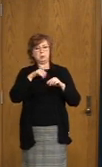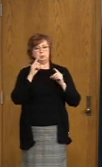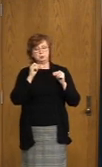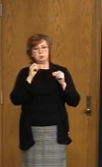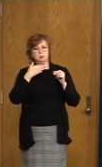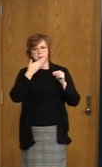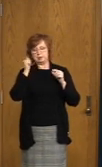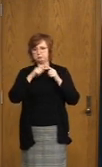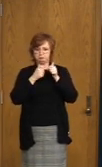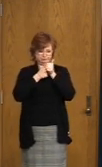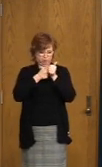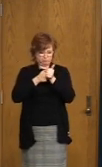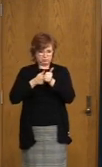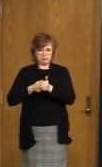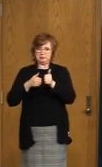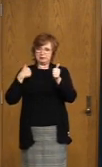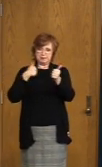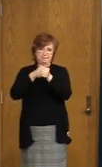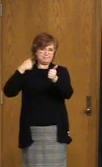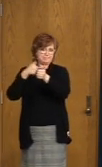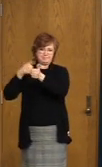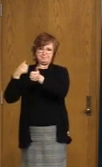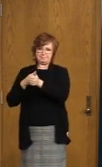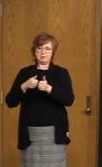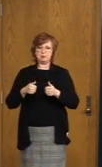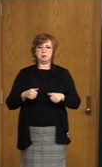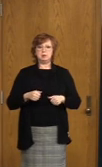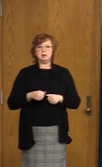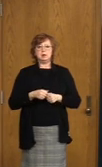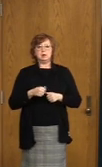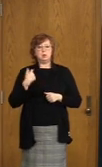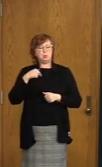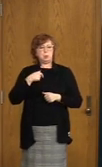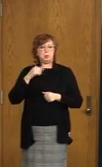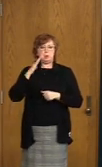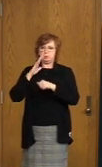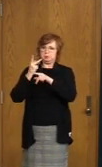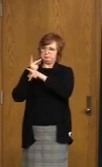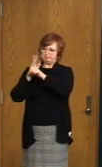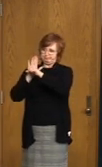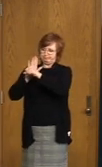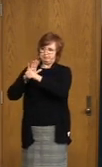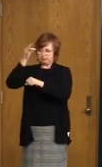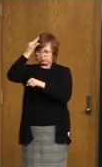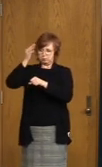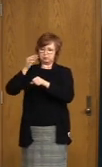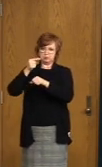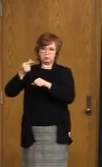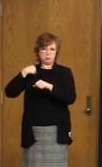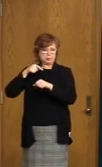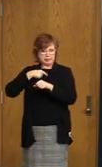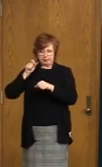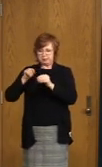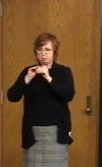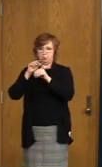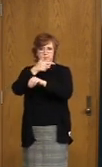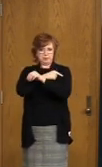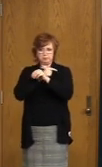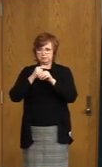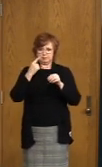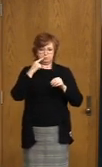the federal government to do everything that they can to deliver more vaccines to Saskatchewan communities more